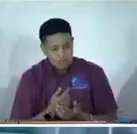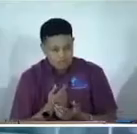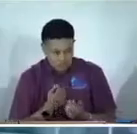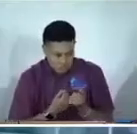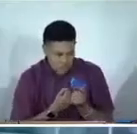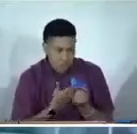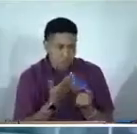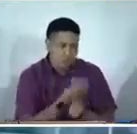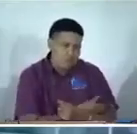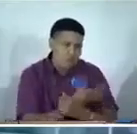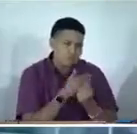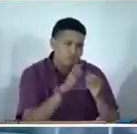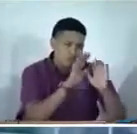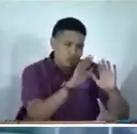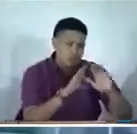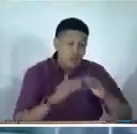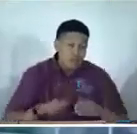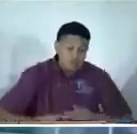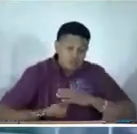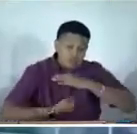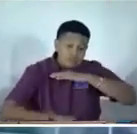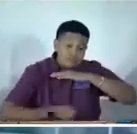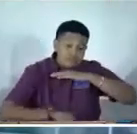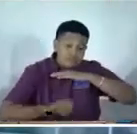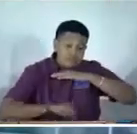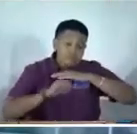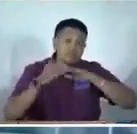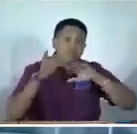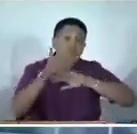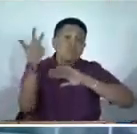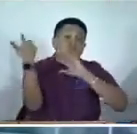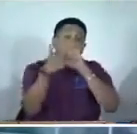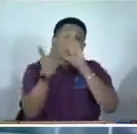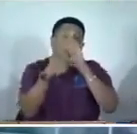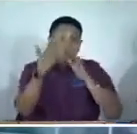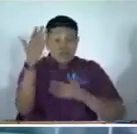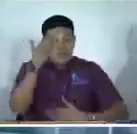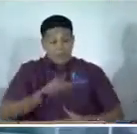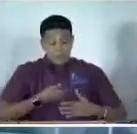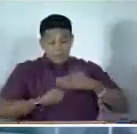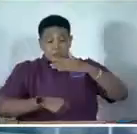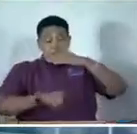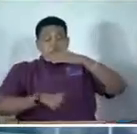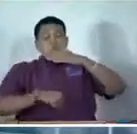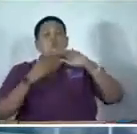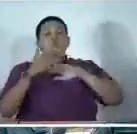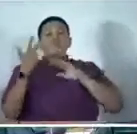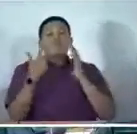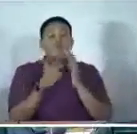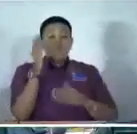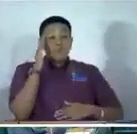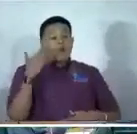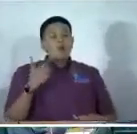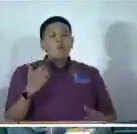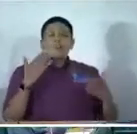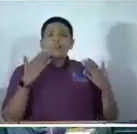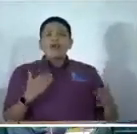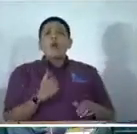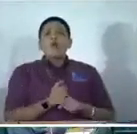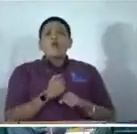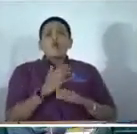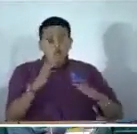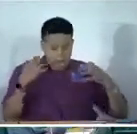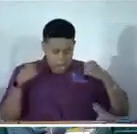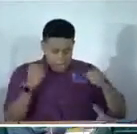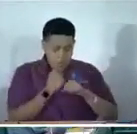over 3,000 babies over the last year. Madam Speaker, I want to thank the workers, the healthcare workers and